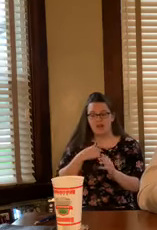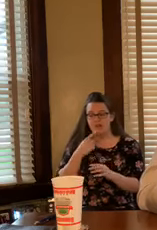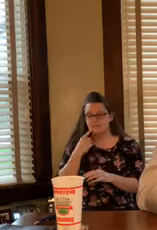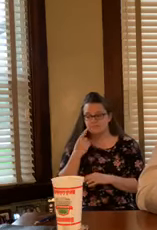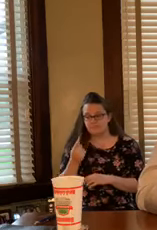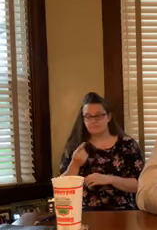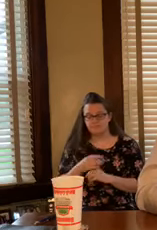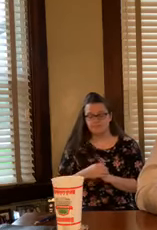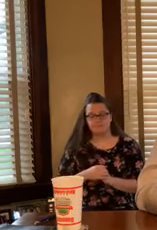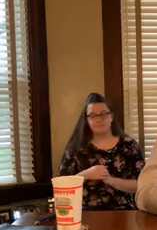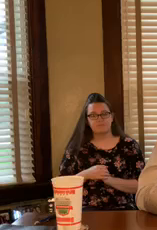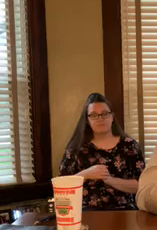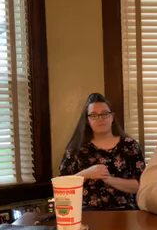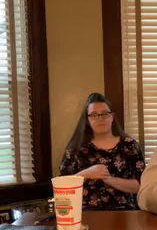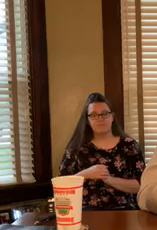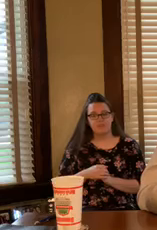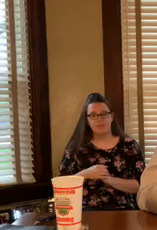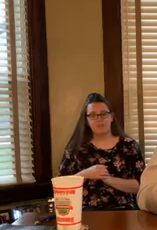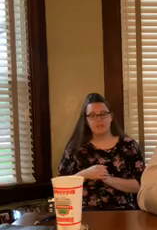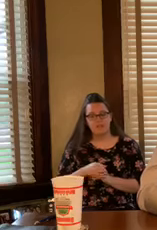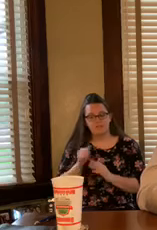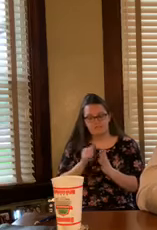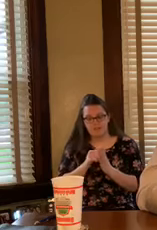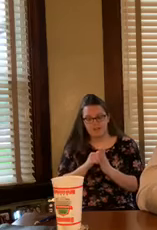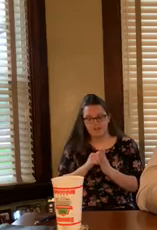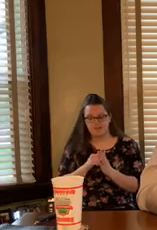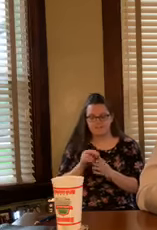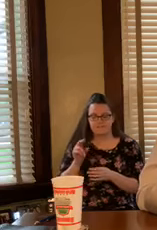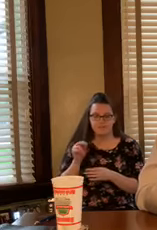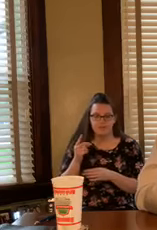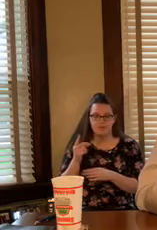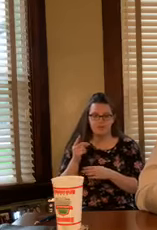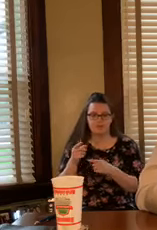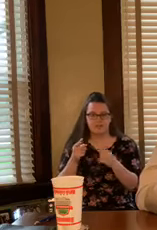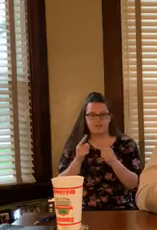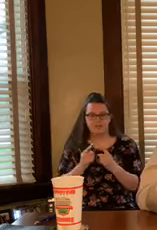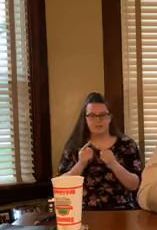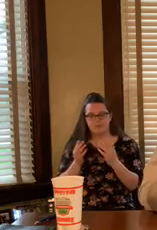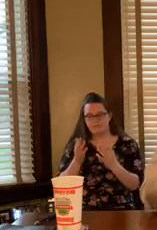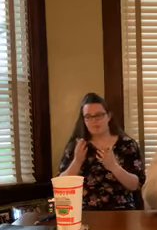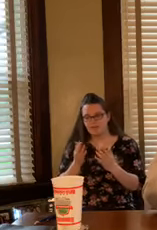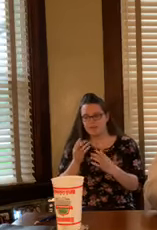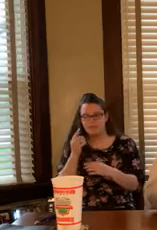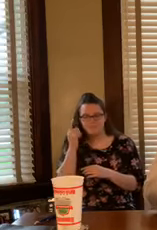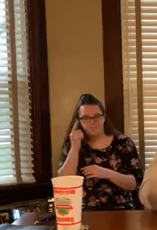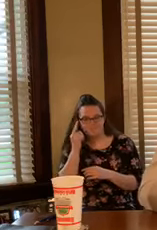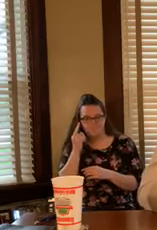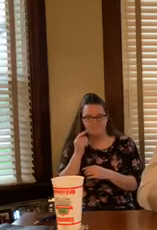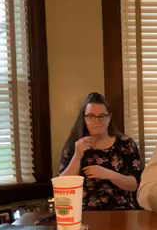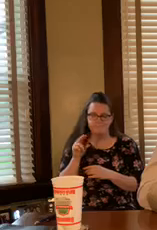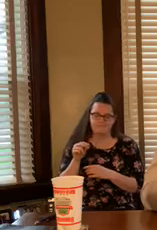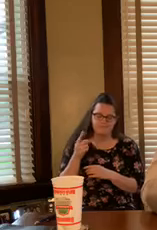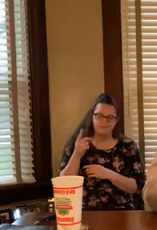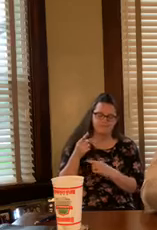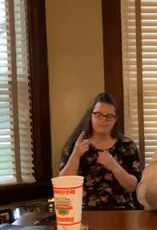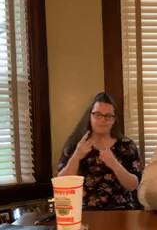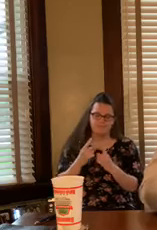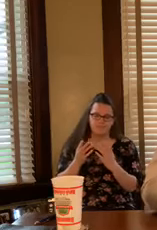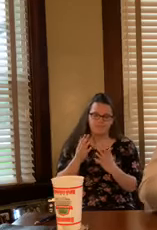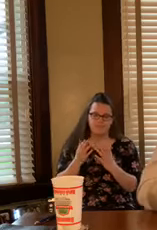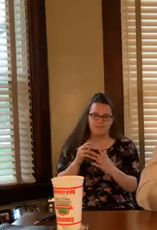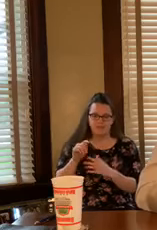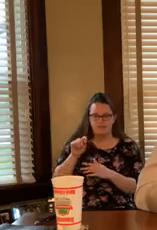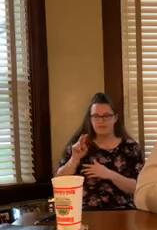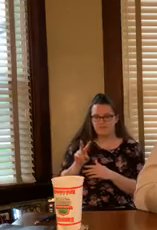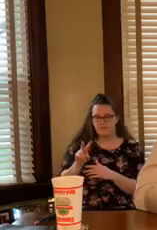nobody answers, she would think, oh, maybe I need to knock a little bit louder. Maybe the dog's making noise. Maybe the TV's up too loud. She would knock, knock,